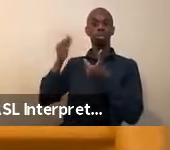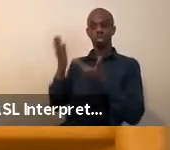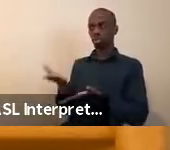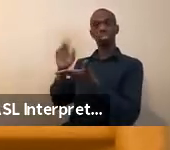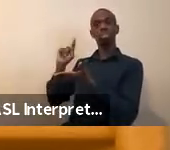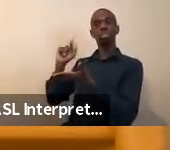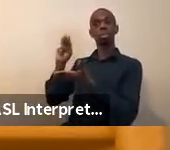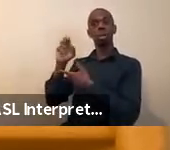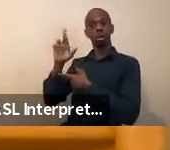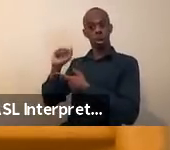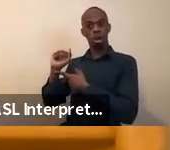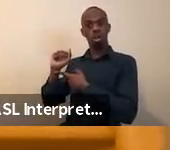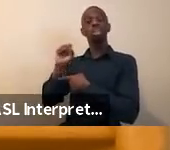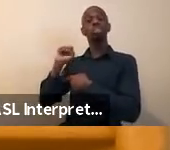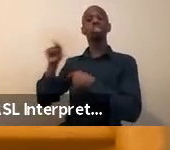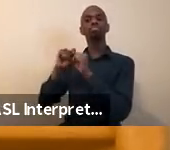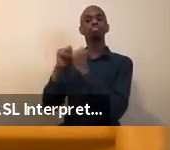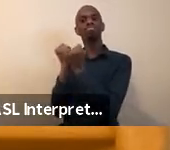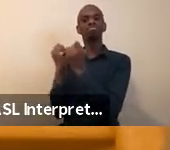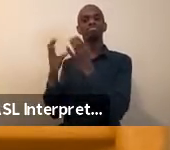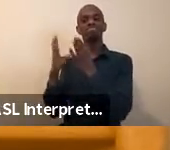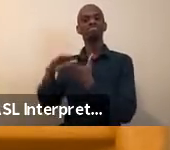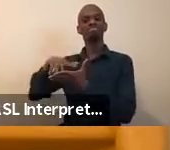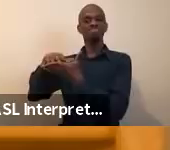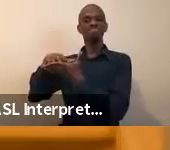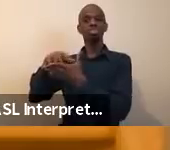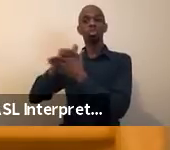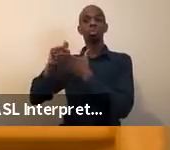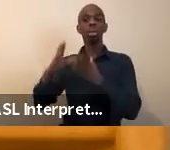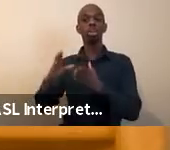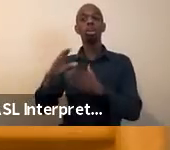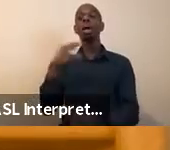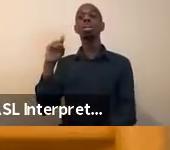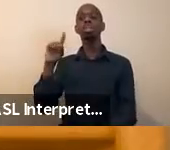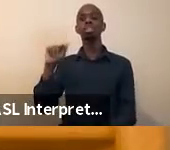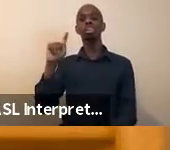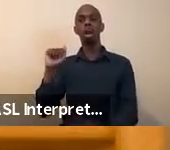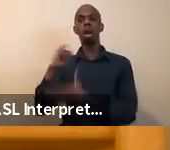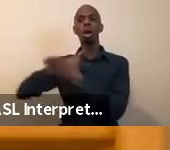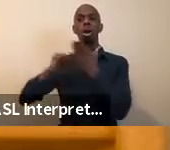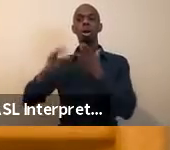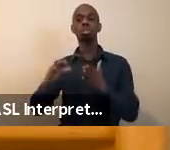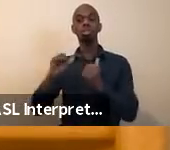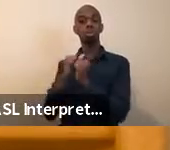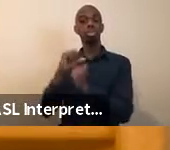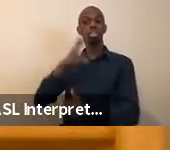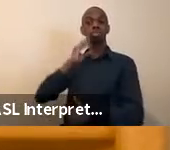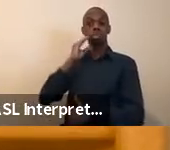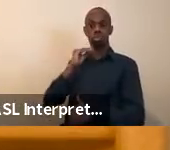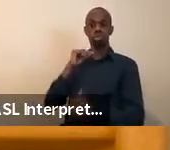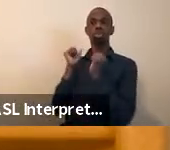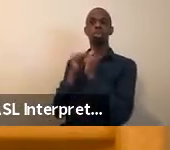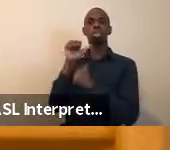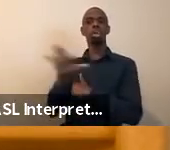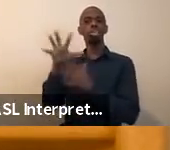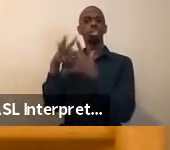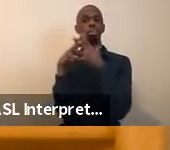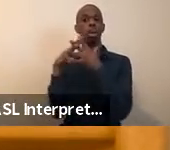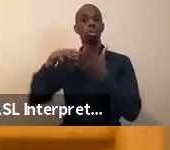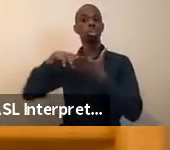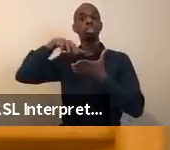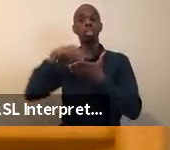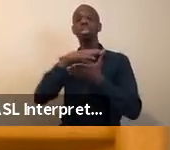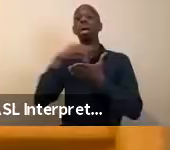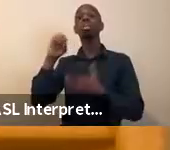is a sociologist, writer, editor, and data artist with experience teaching in Asian American studies and ethnic studies,